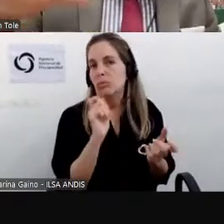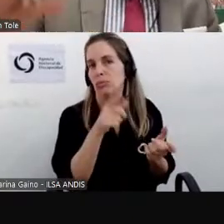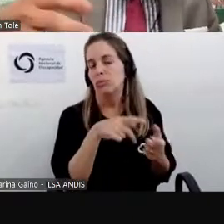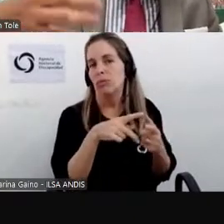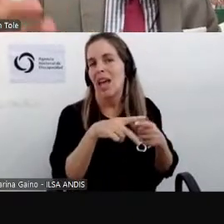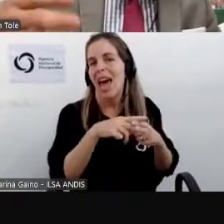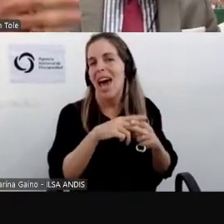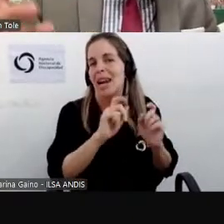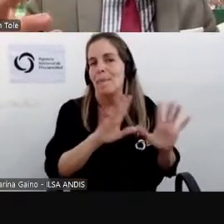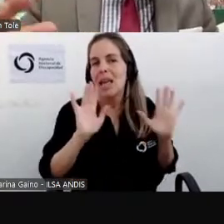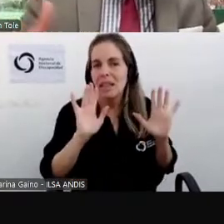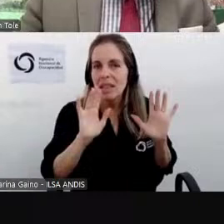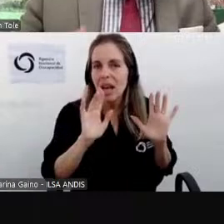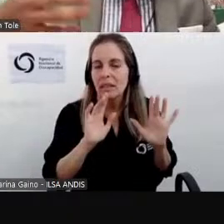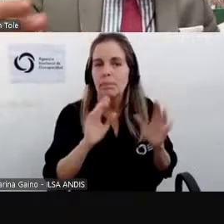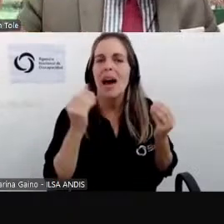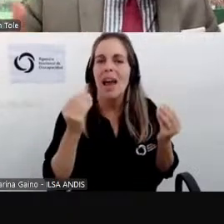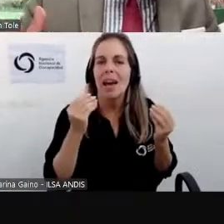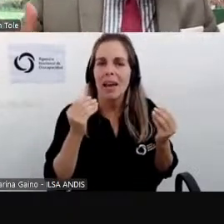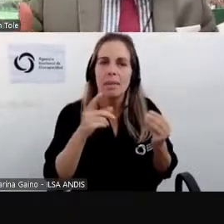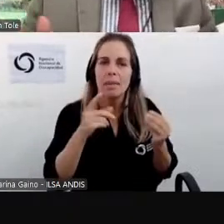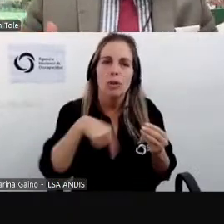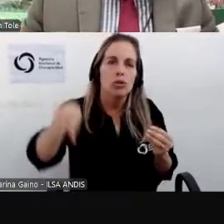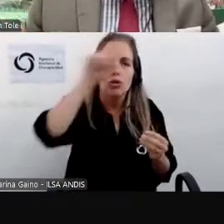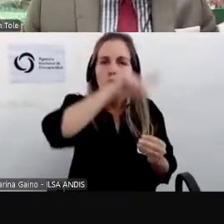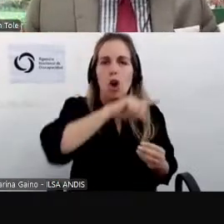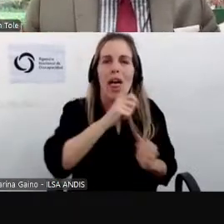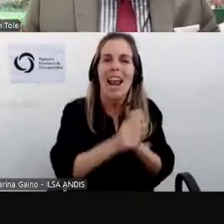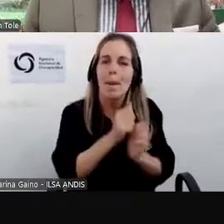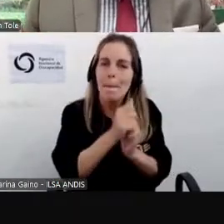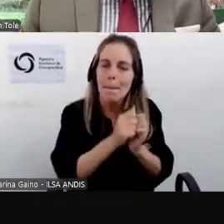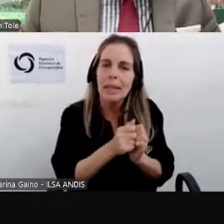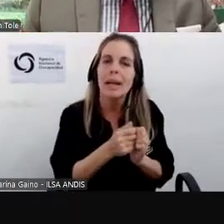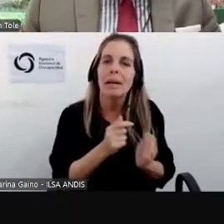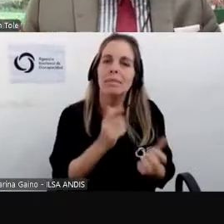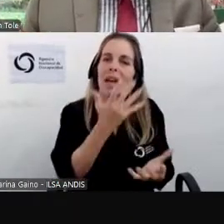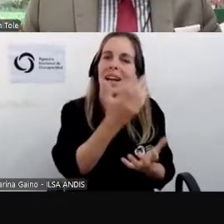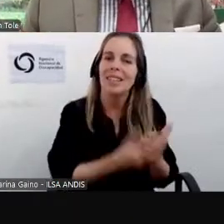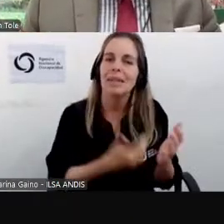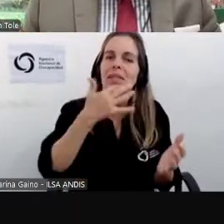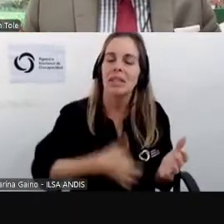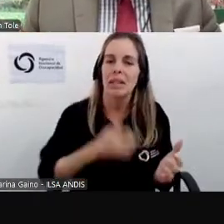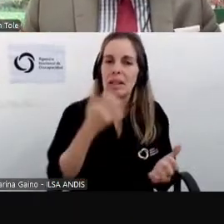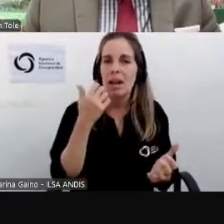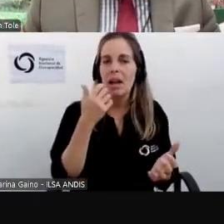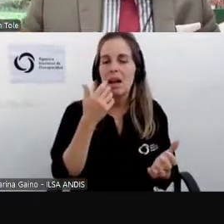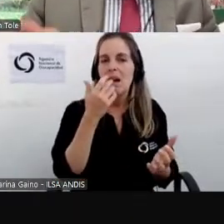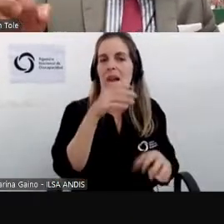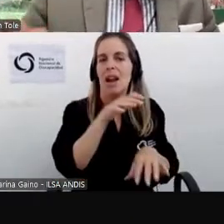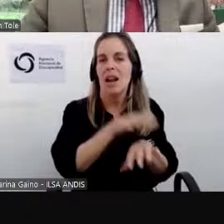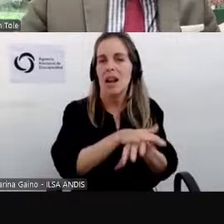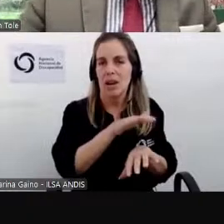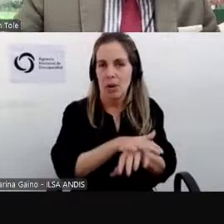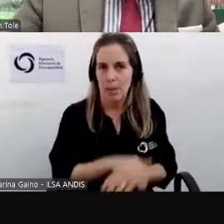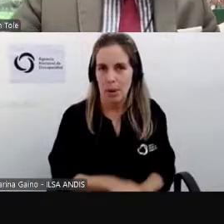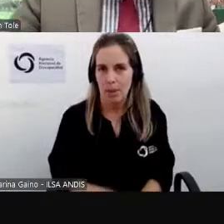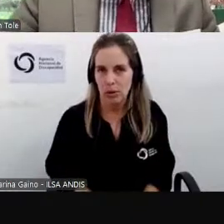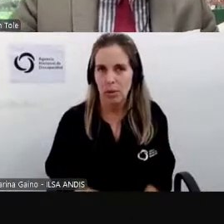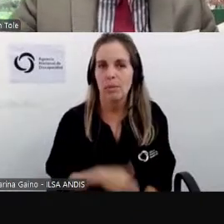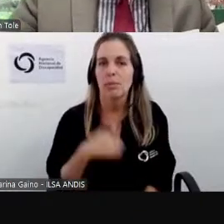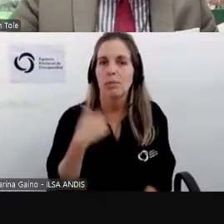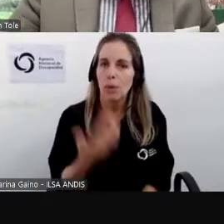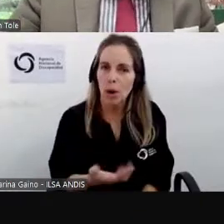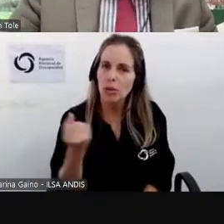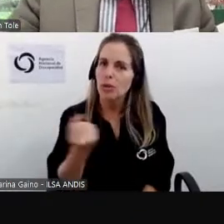or let them get hold of these instruments so that they can align with this new commitment. That is why it